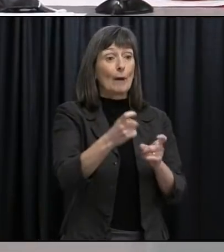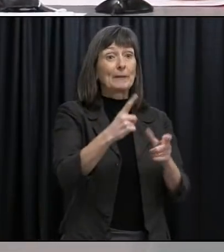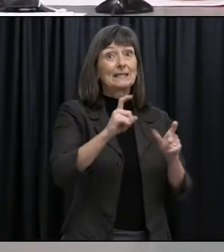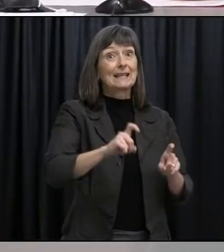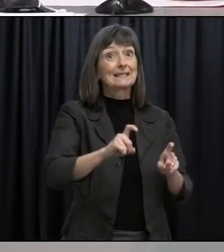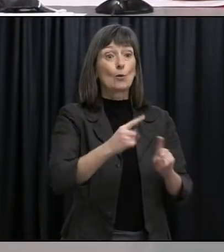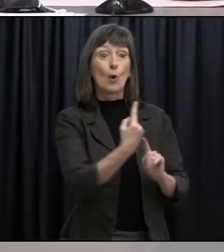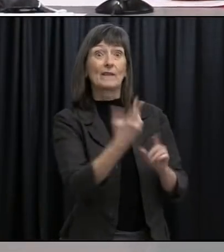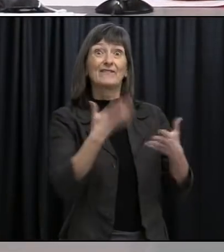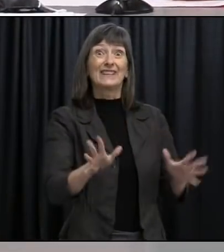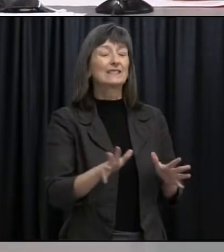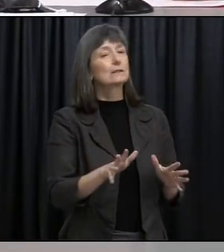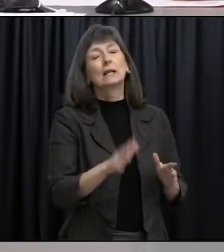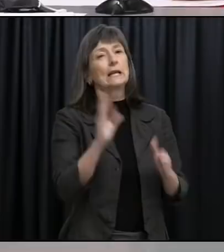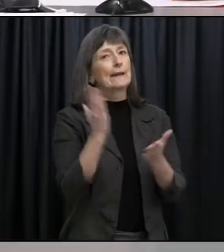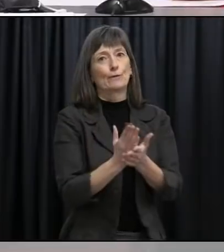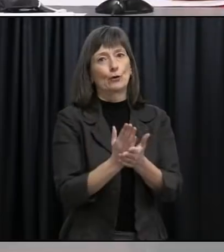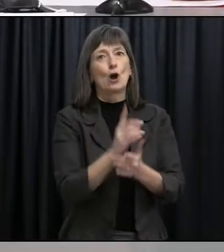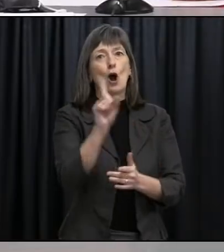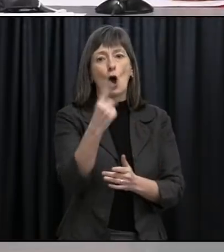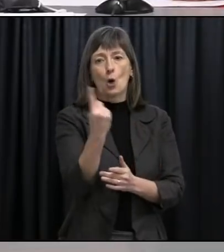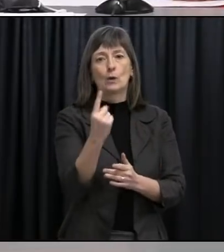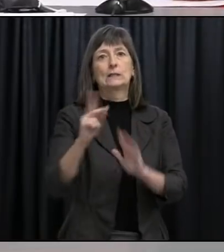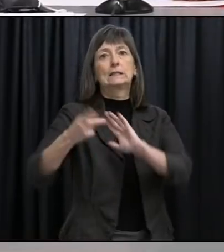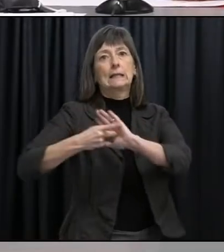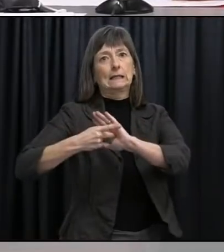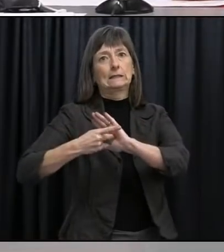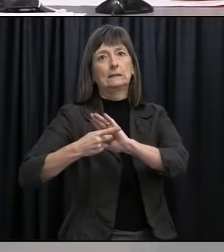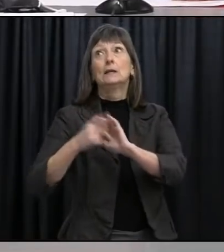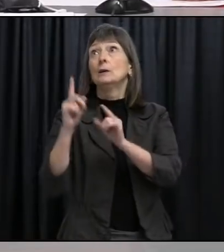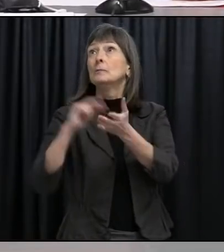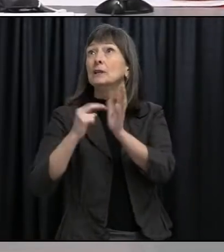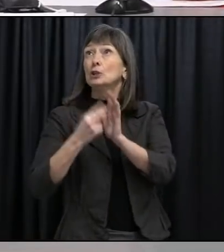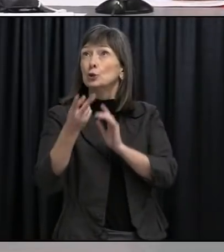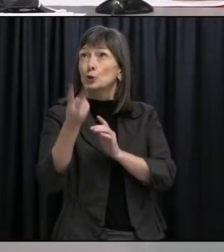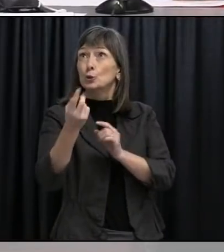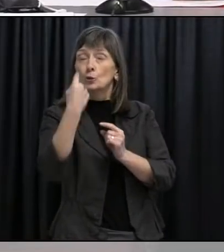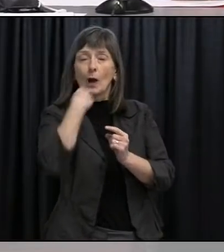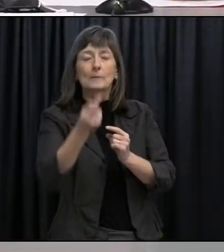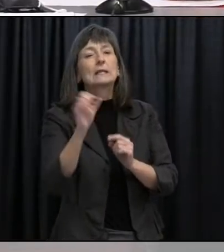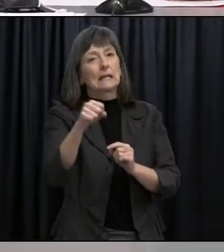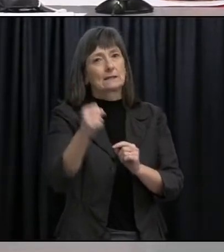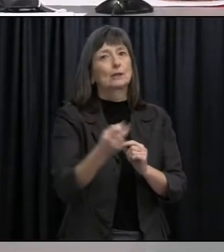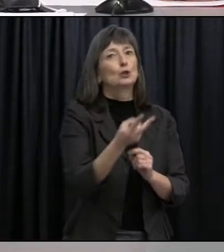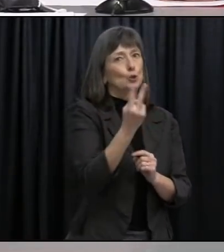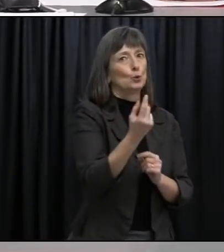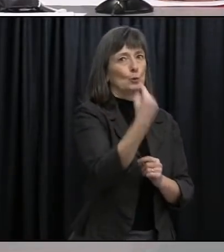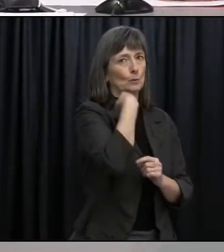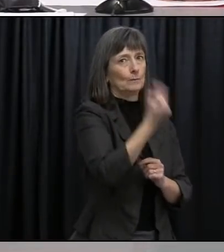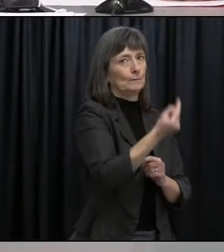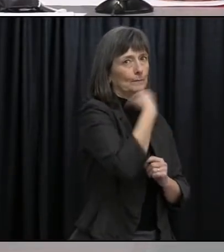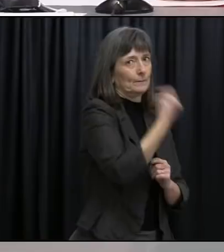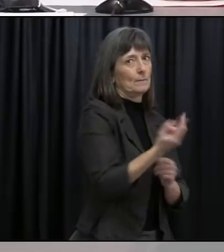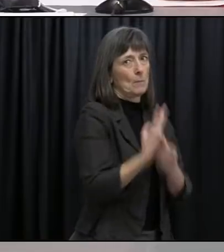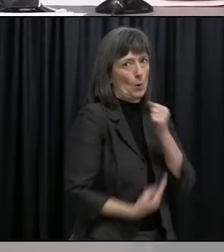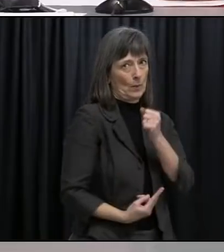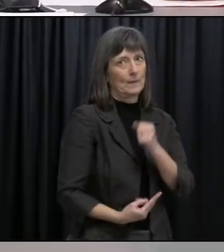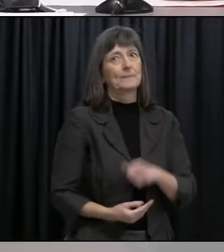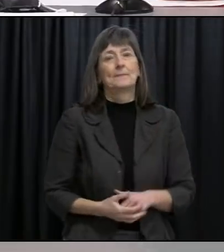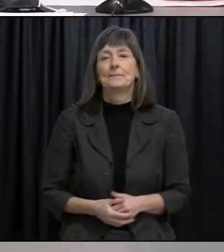Yeah, which means you have to get a swab, 2 swabs. 2 swabs, That's right. yeah. That's right. Yep. It's not fun.